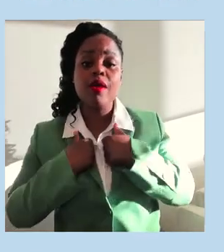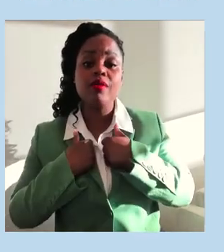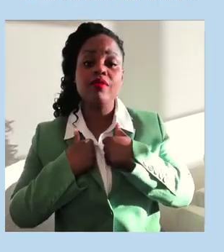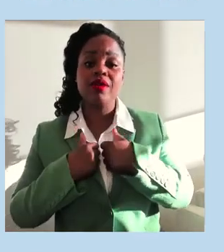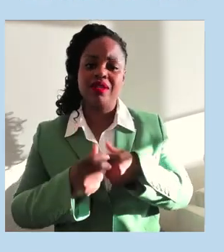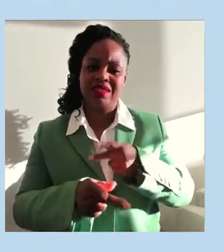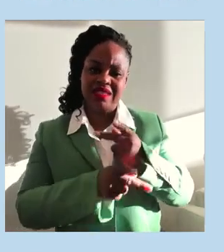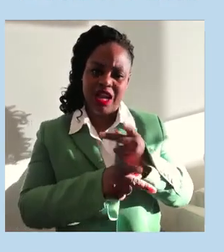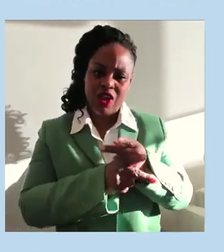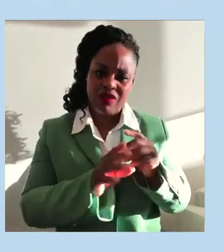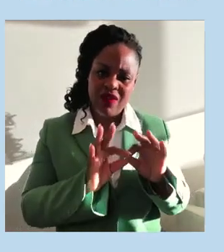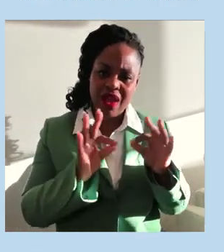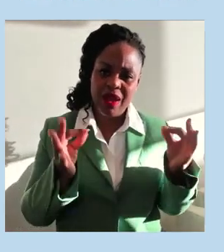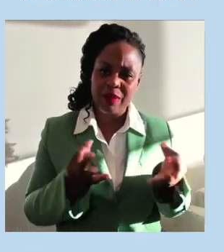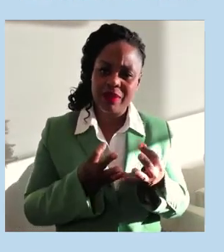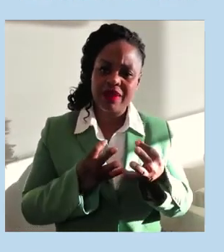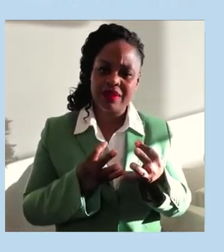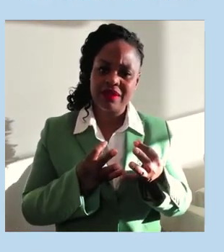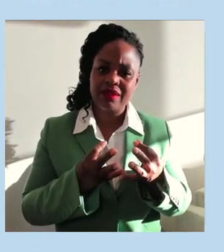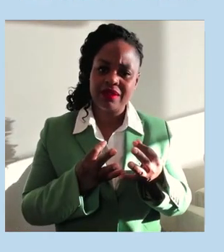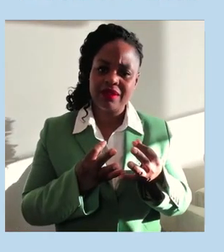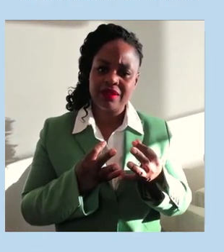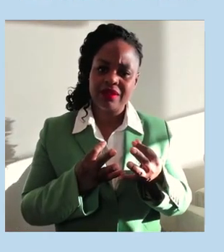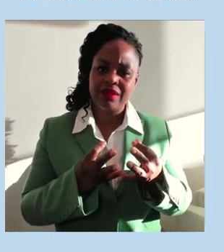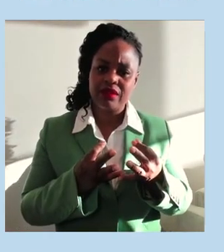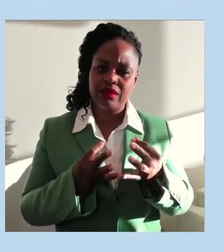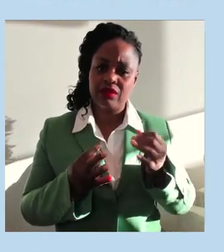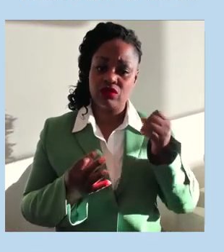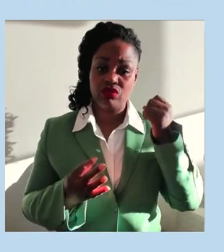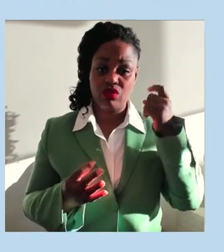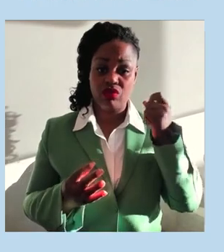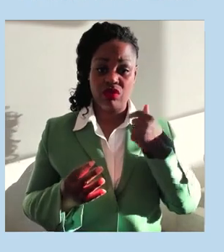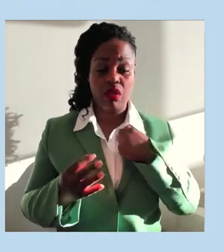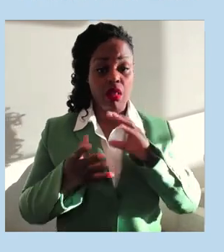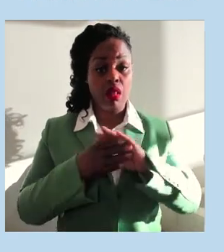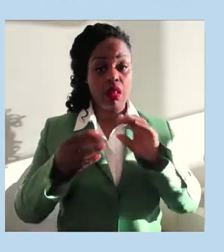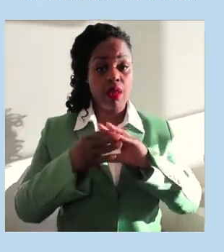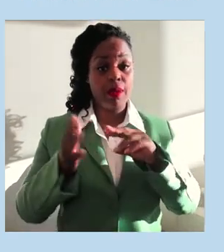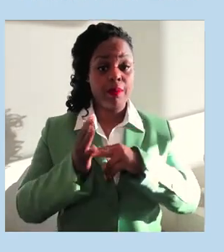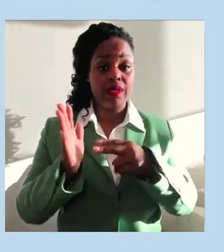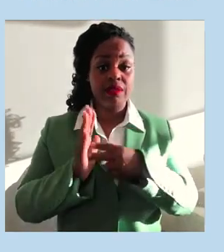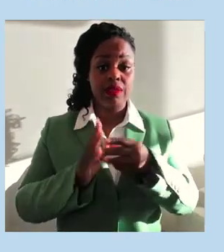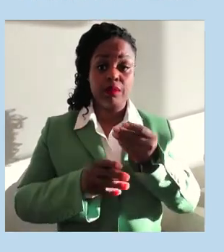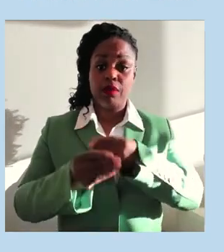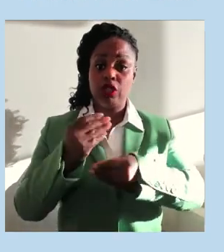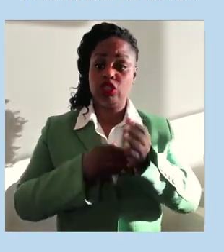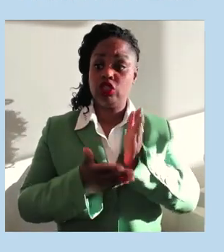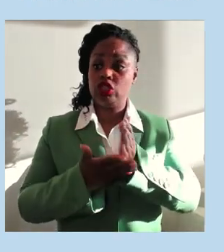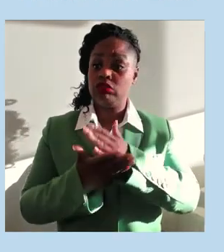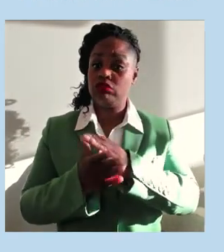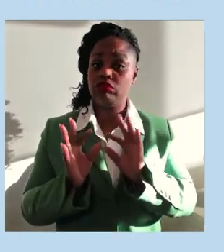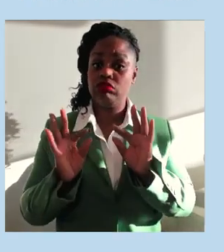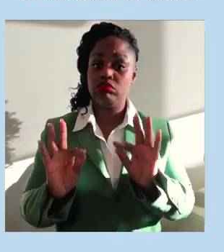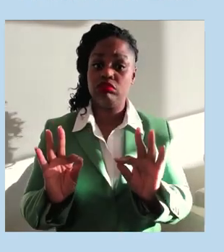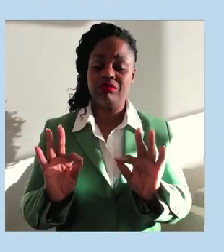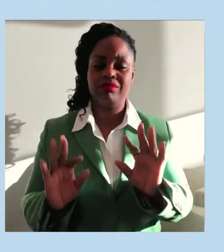budget. They will drive meaningful change in the lives of literally millions of women and girls, six of whom